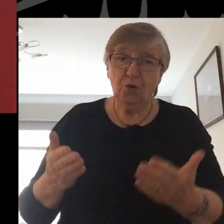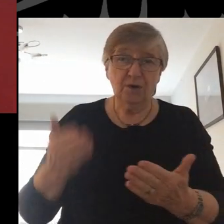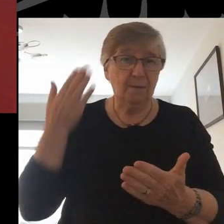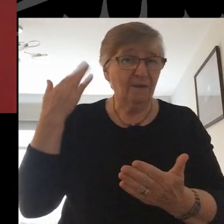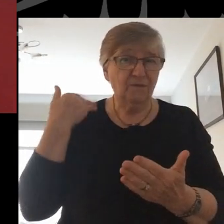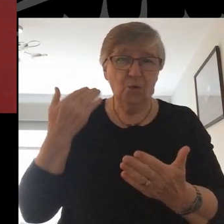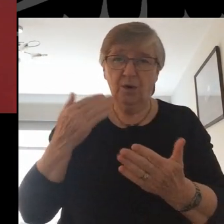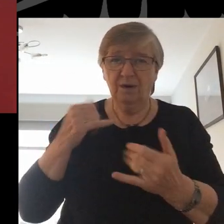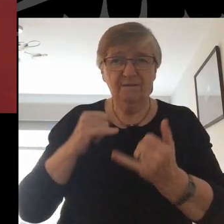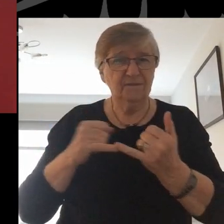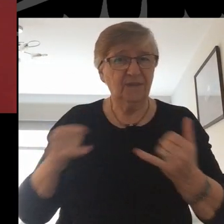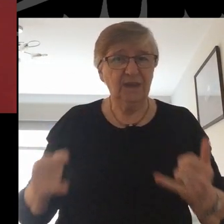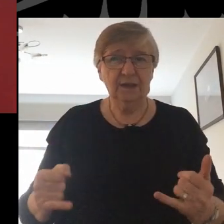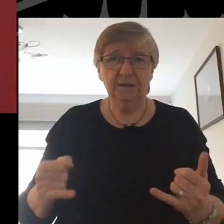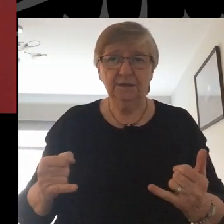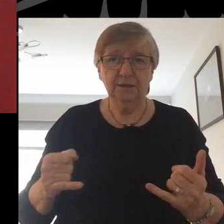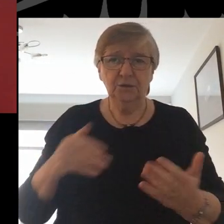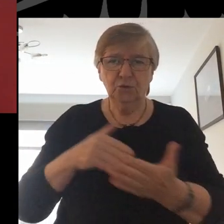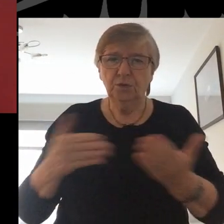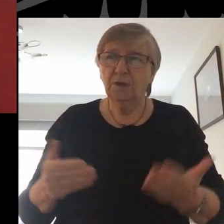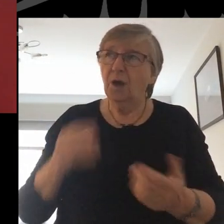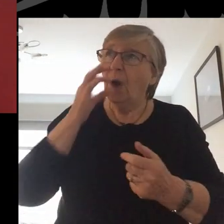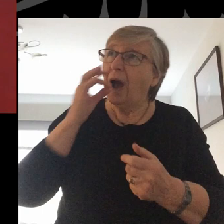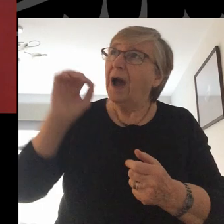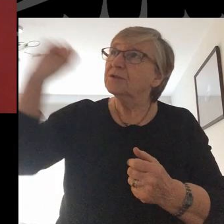needing that mercy. We come seeking that forgiveness.